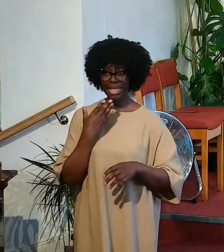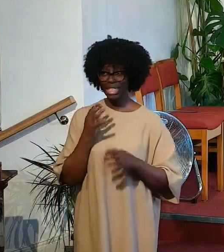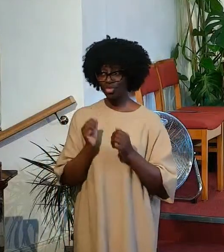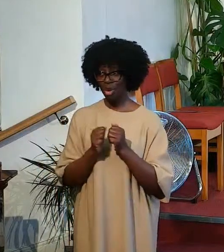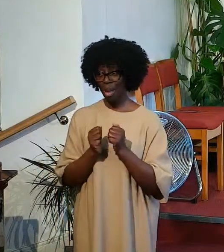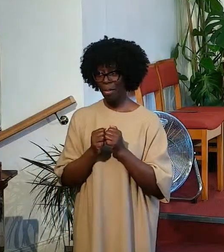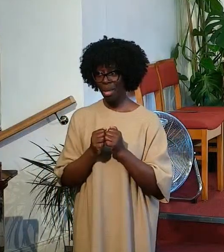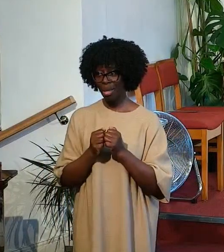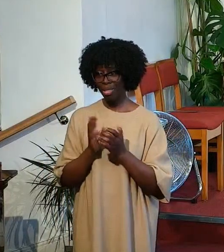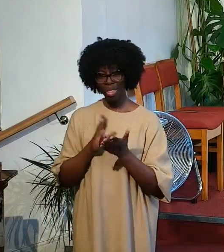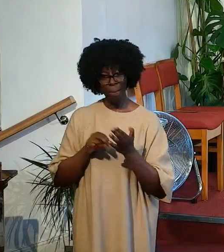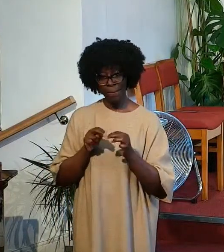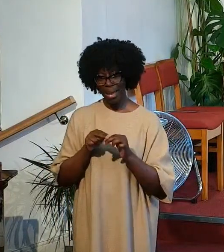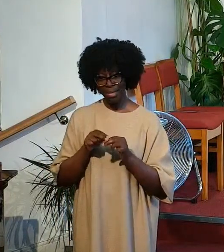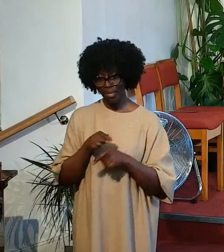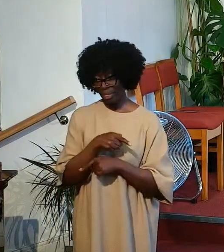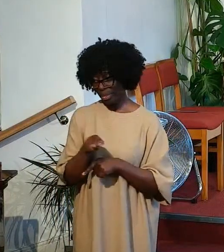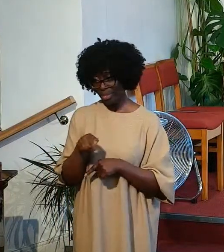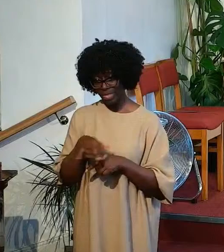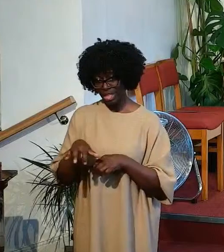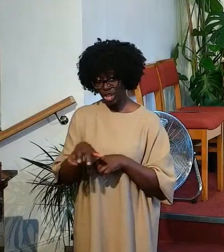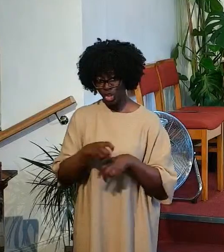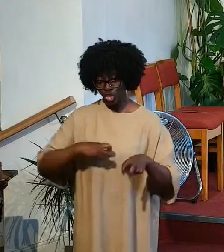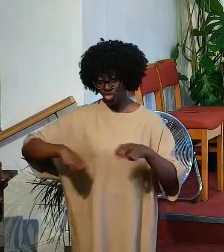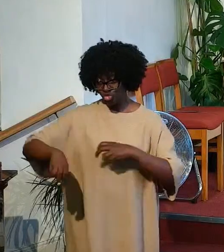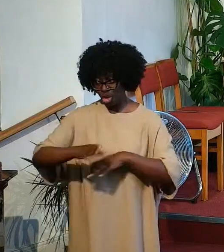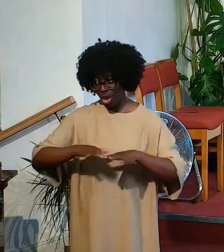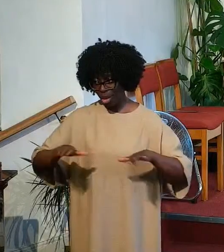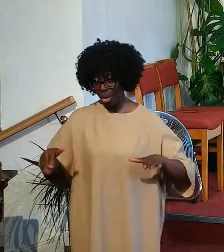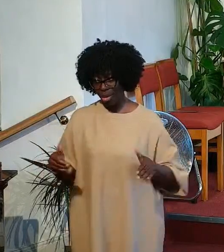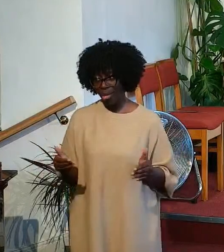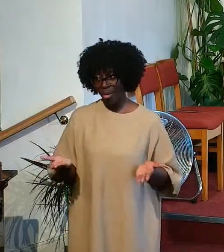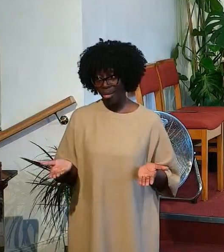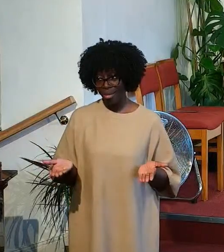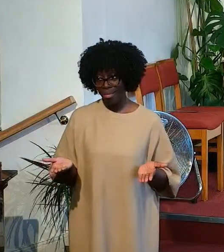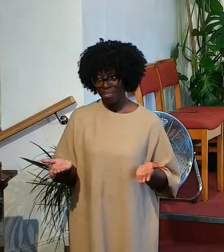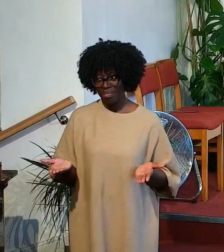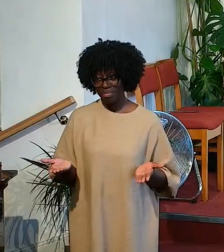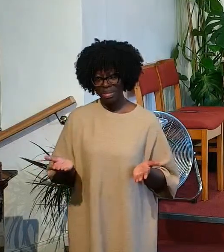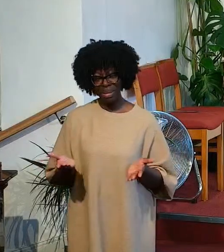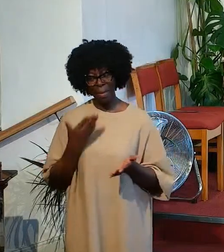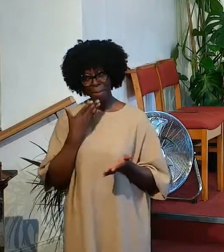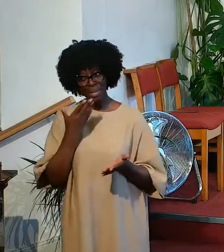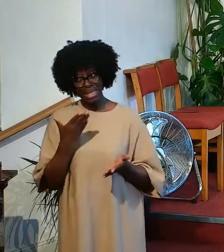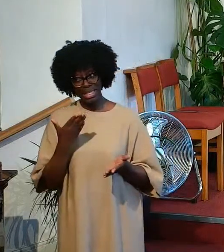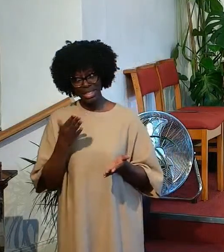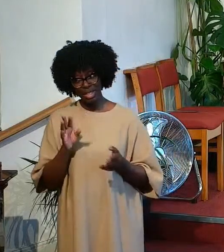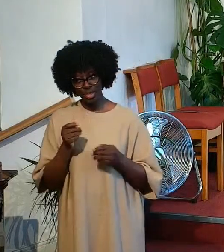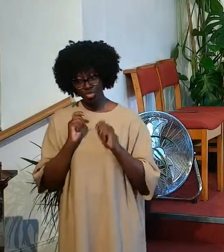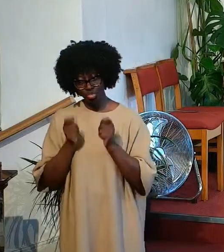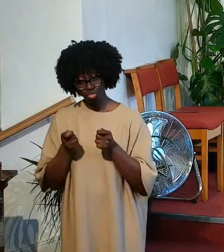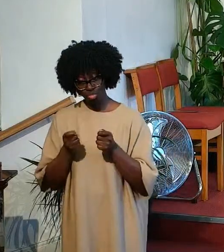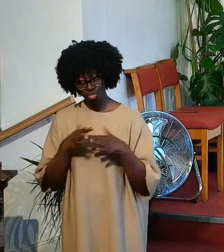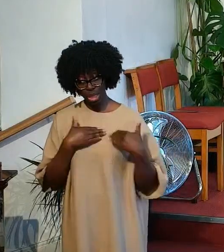are our brothers and sisters, and whatever you would that men should do to you, do it to them.